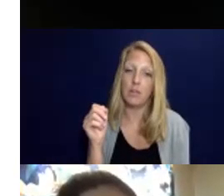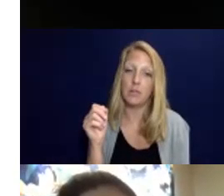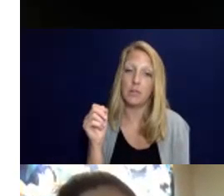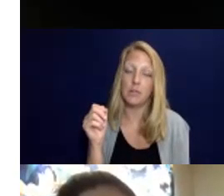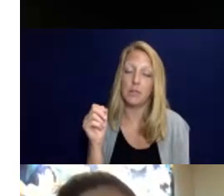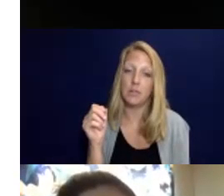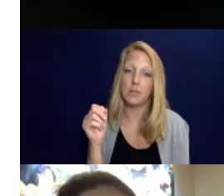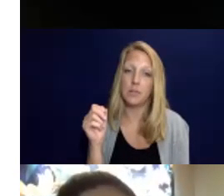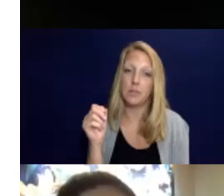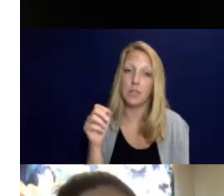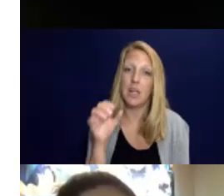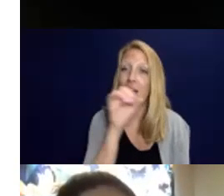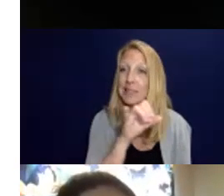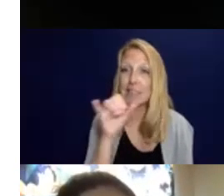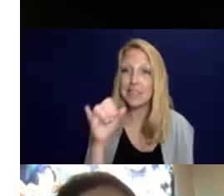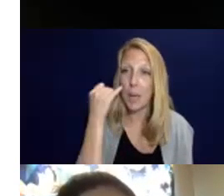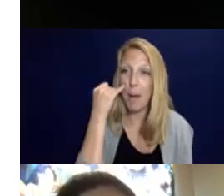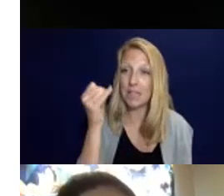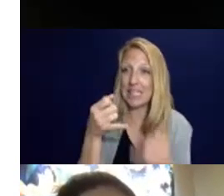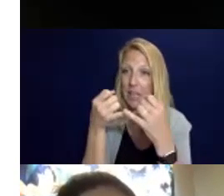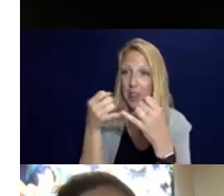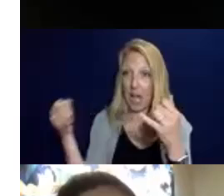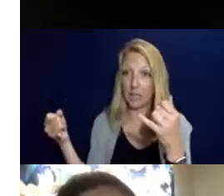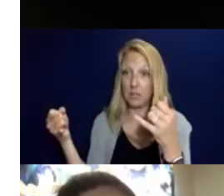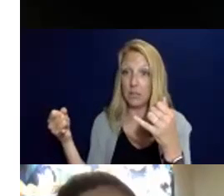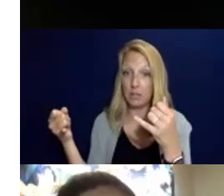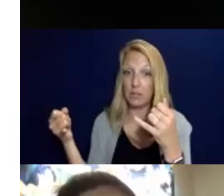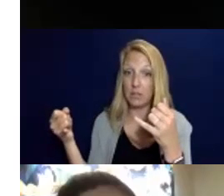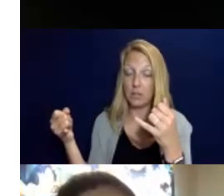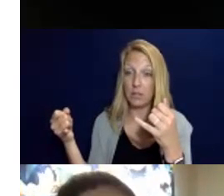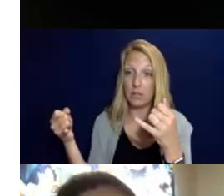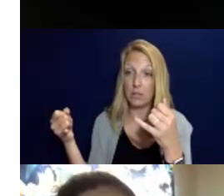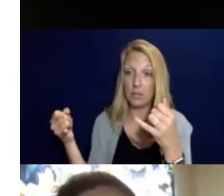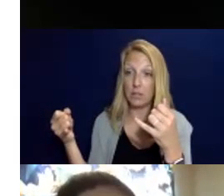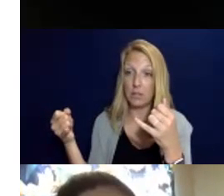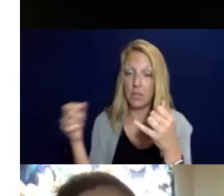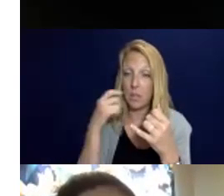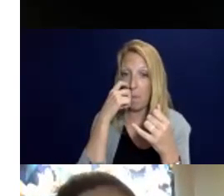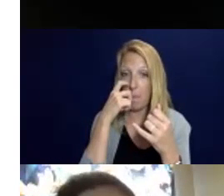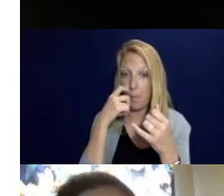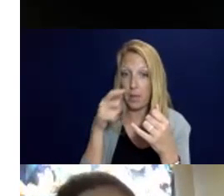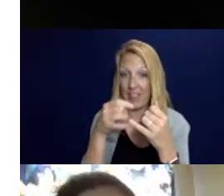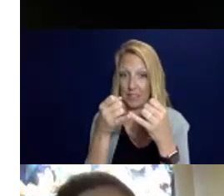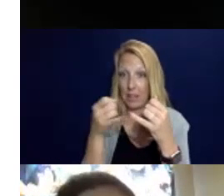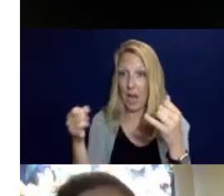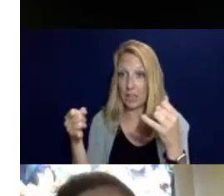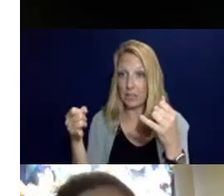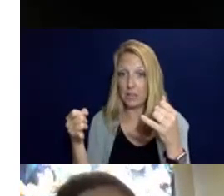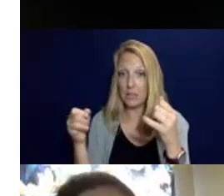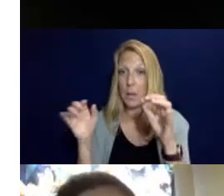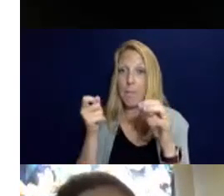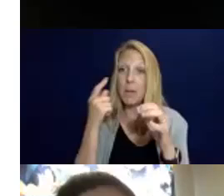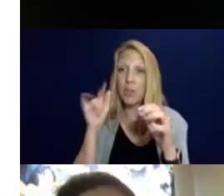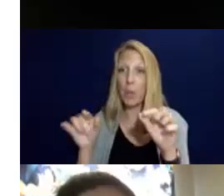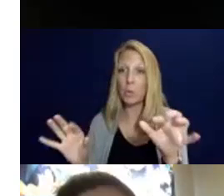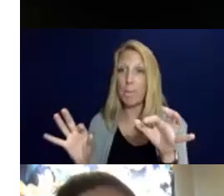by the arrow, okay? In this case, the arrow, that is a bonded